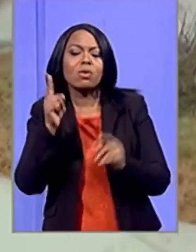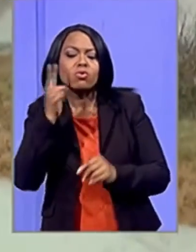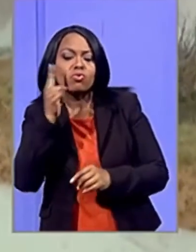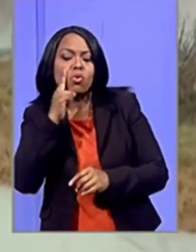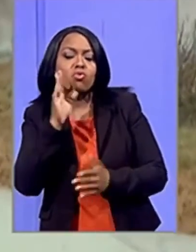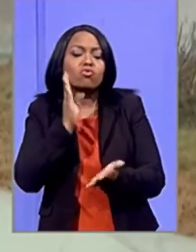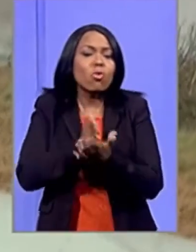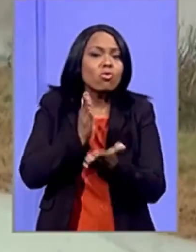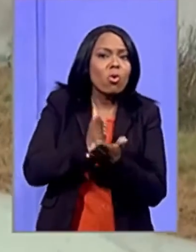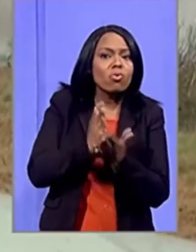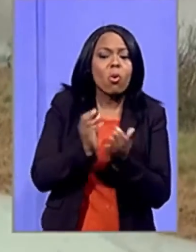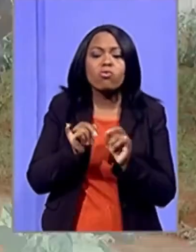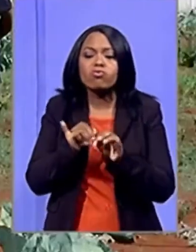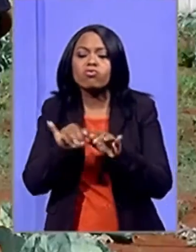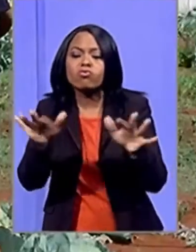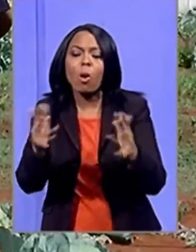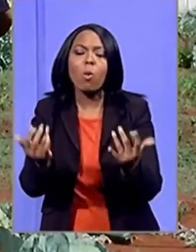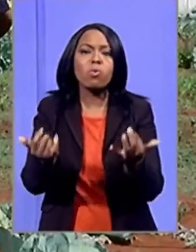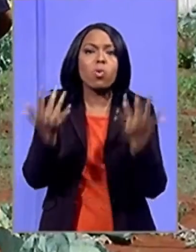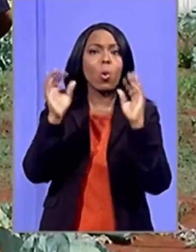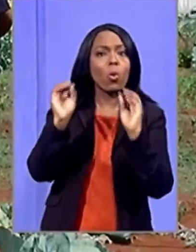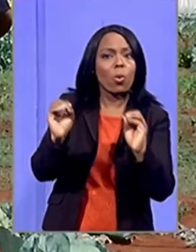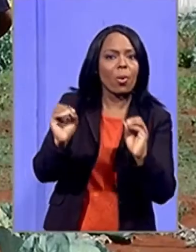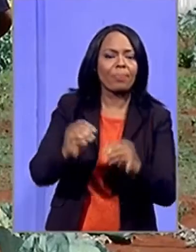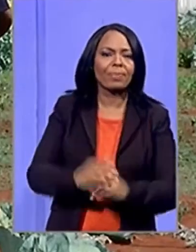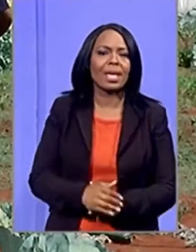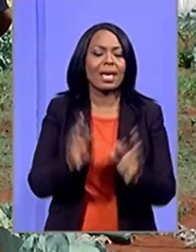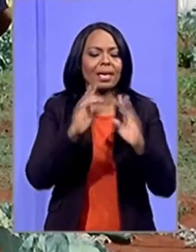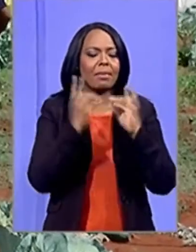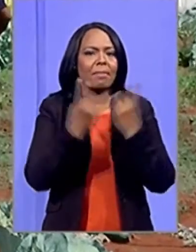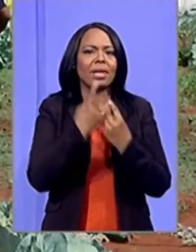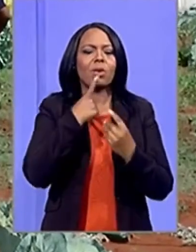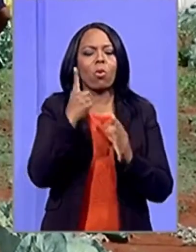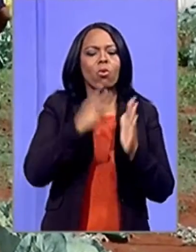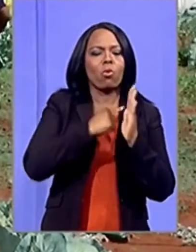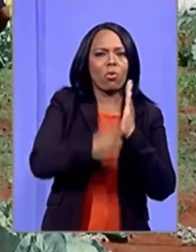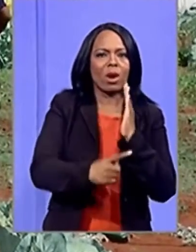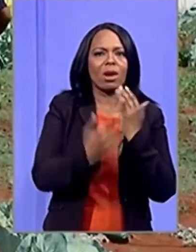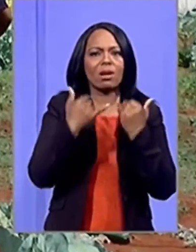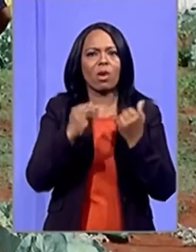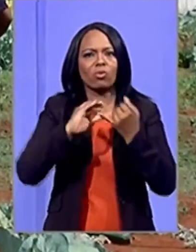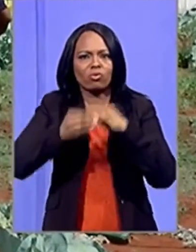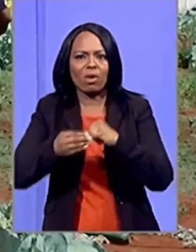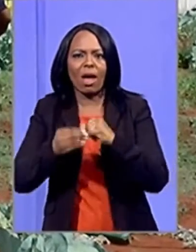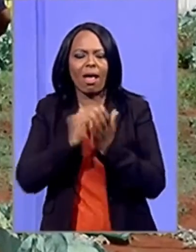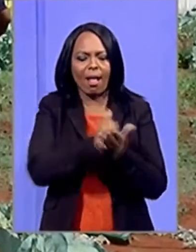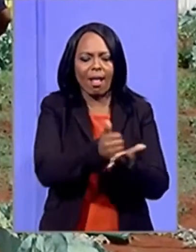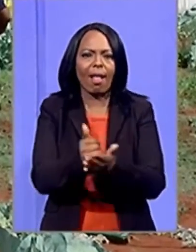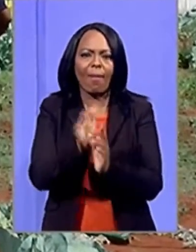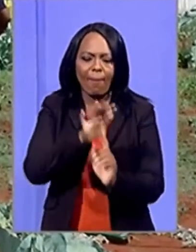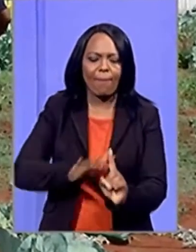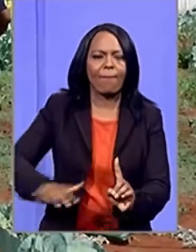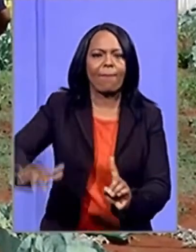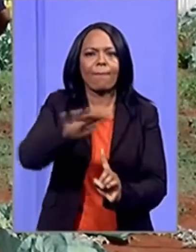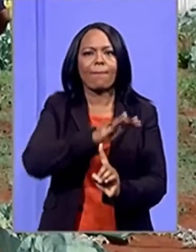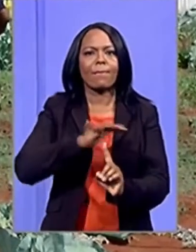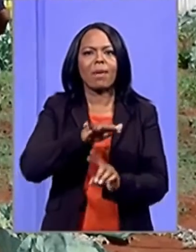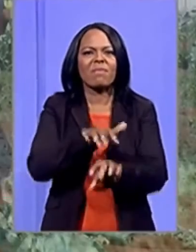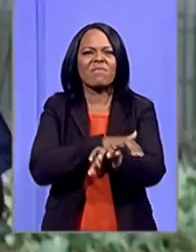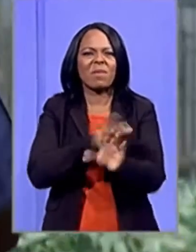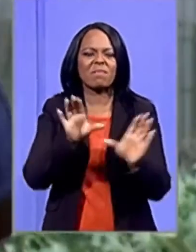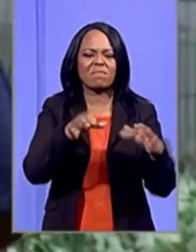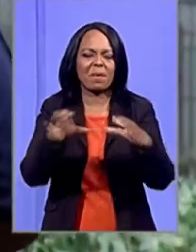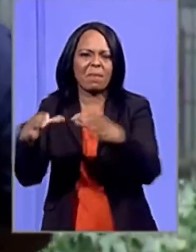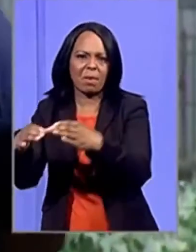o sentseng o tsweletse pele. Lefapha la re go tla tsaya beke go tlhomamisa dithuso tseo di tlileng go neelwa